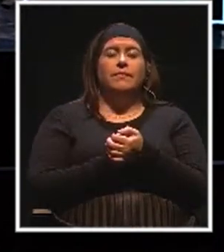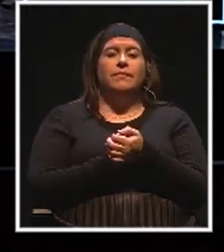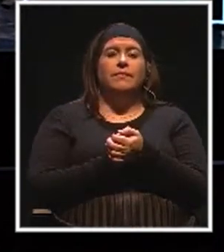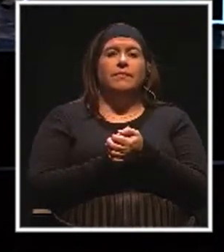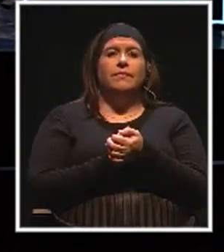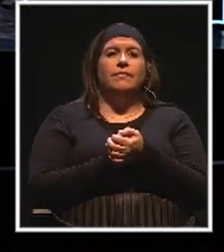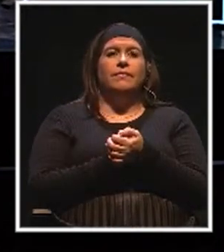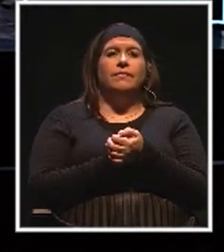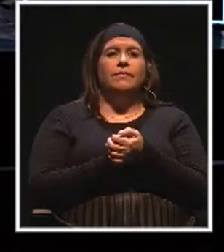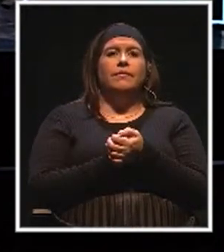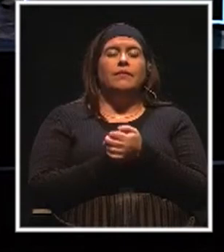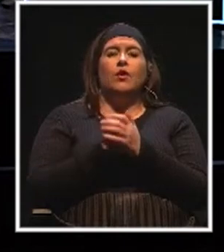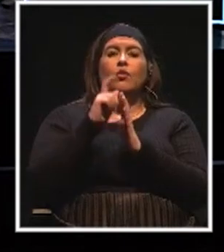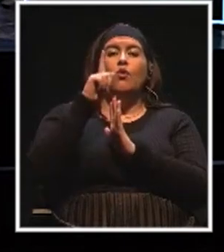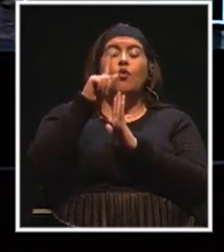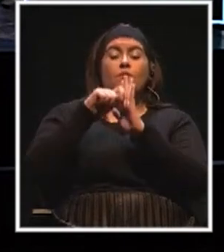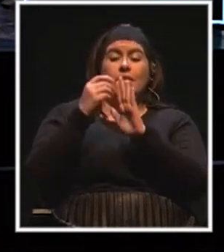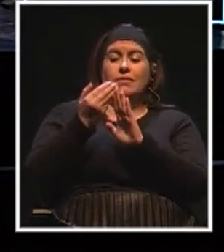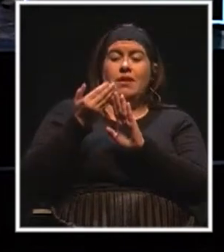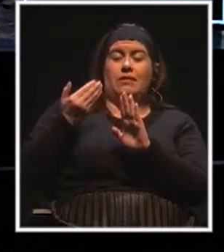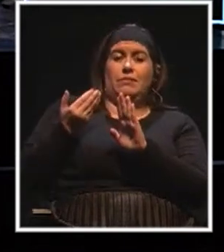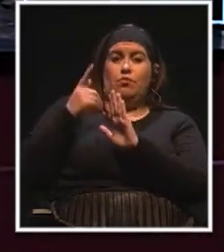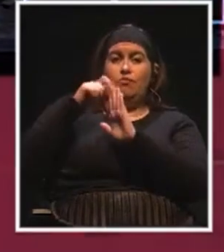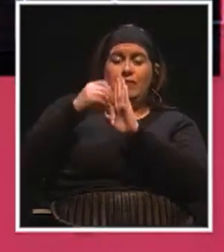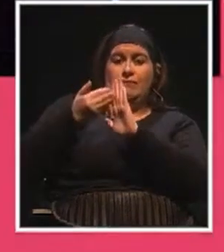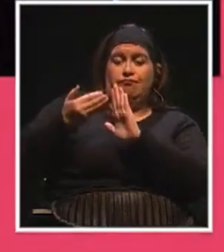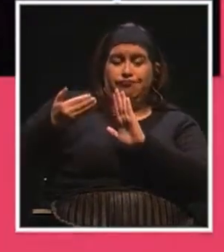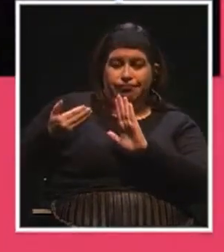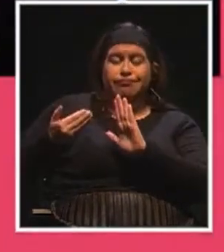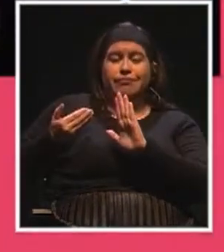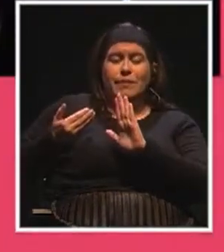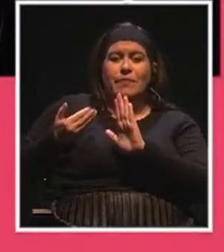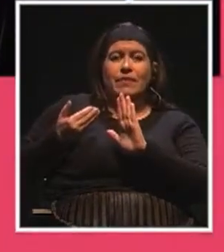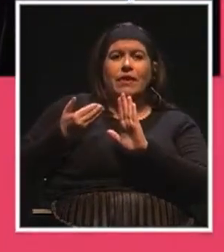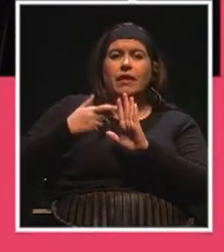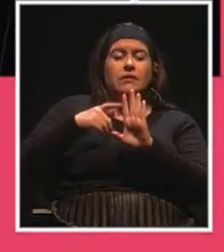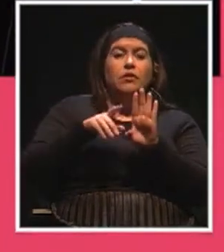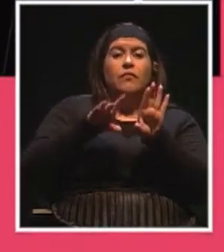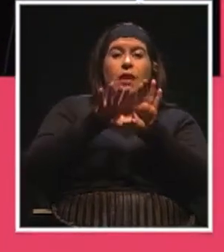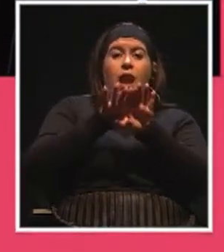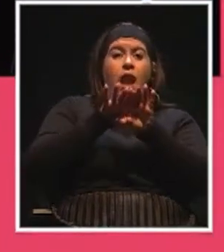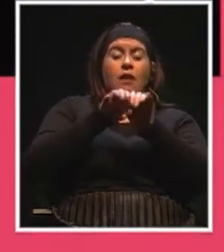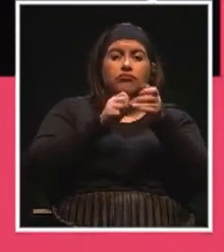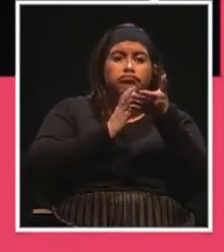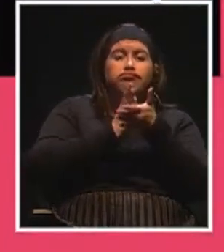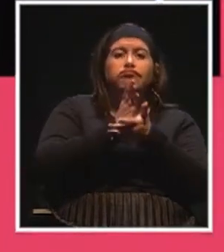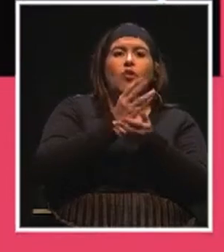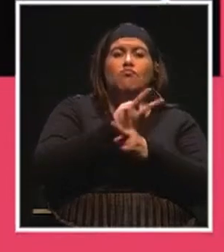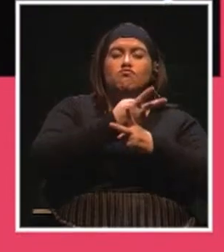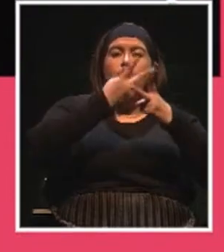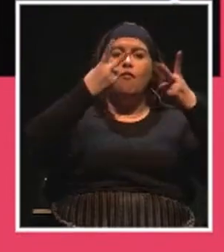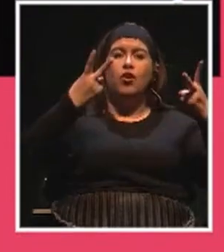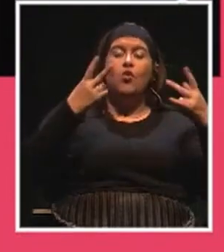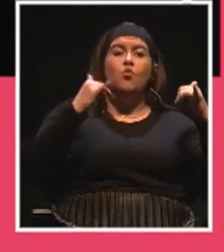month before season 1 of Game of Thrones went on air, I was with my wife and our dog,